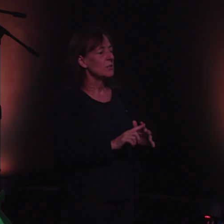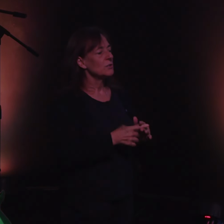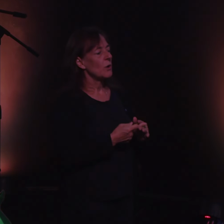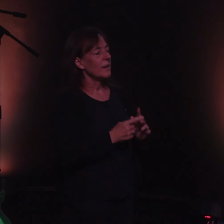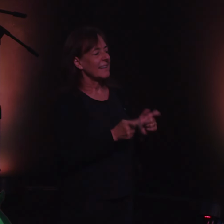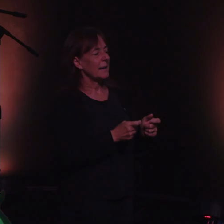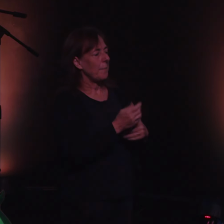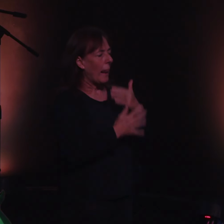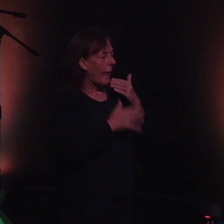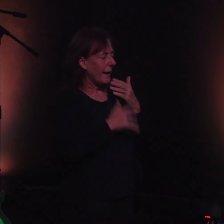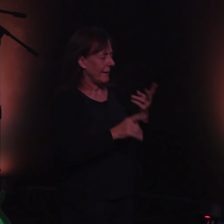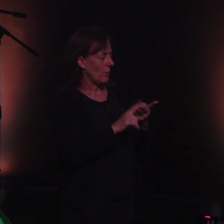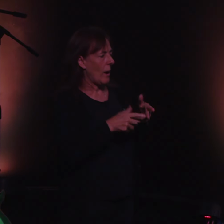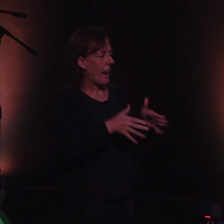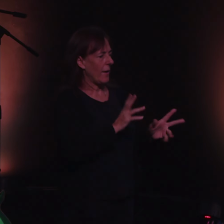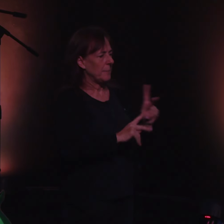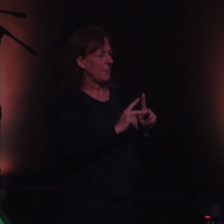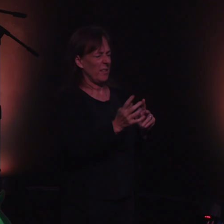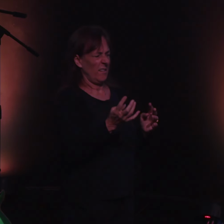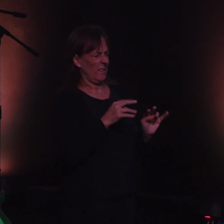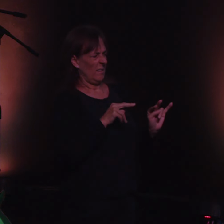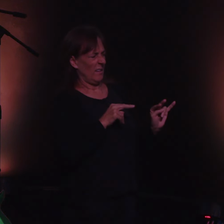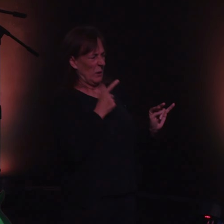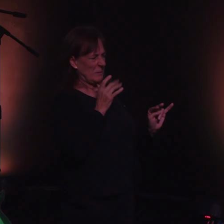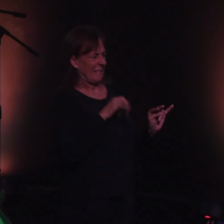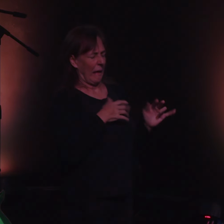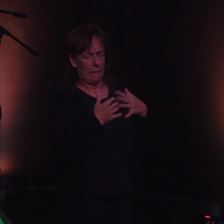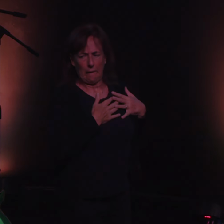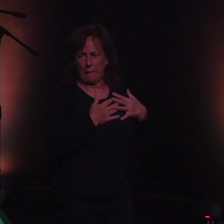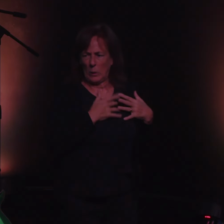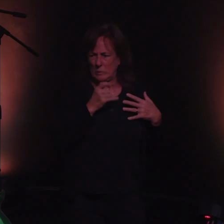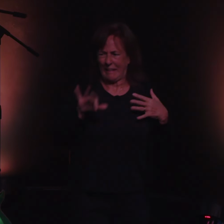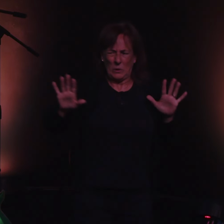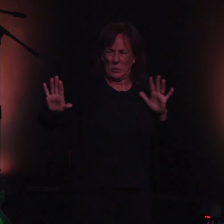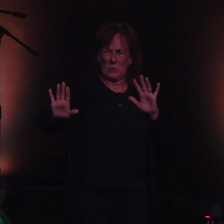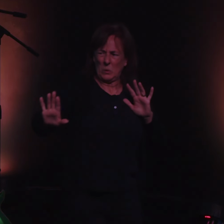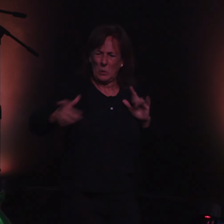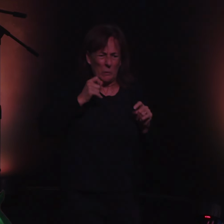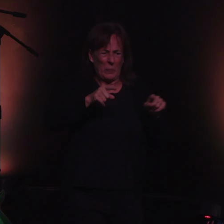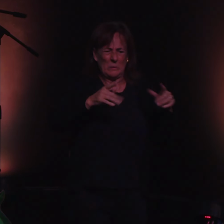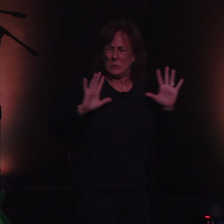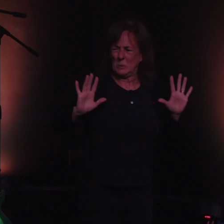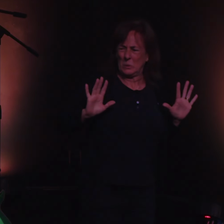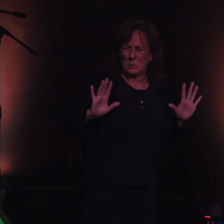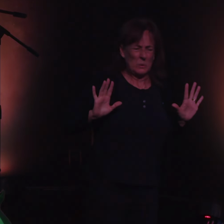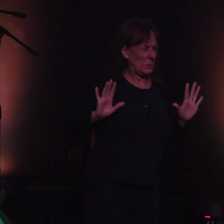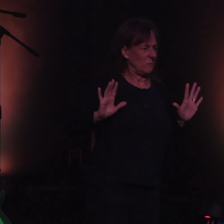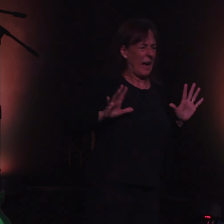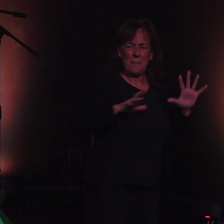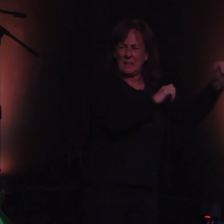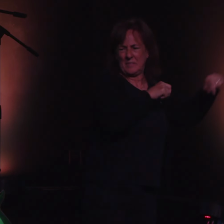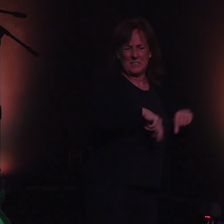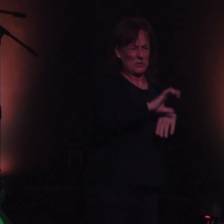getting bloody. You start allowing people in. You start giving permission to care to everybody who doesn't look, think, act, and believe like you. People will leave